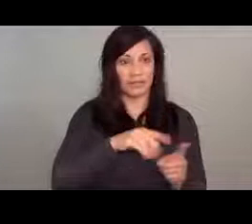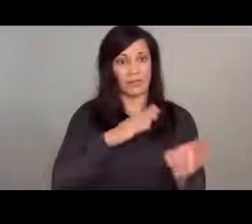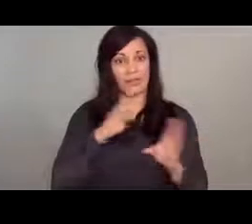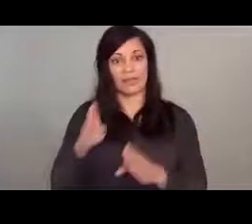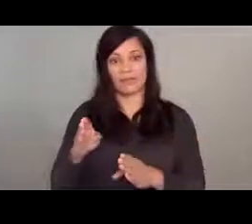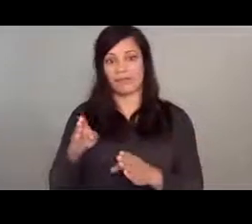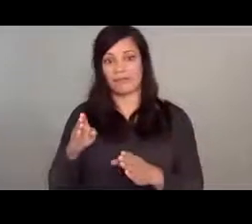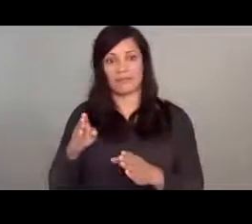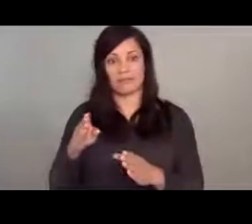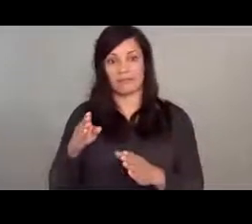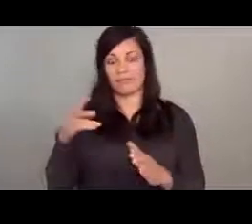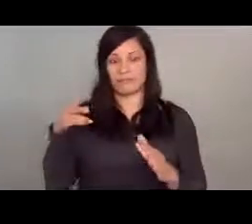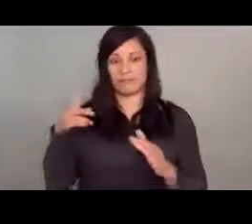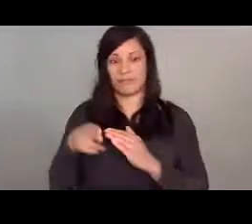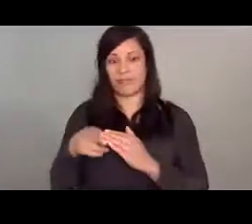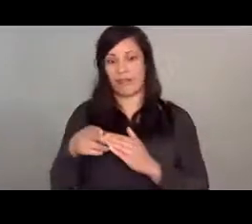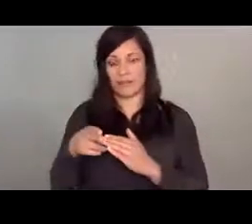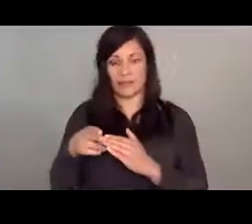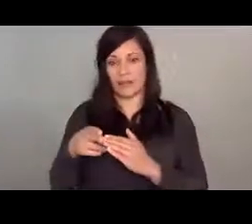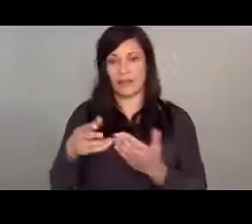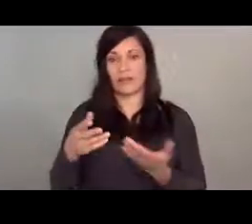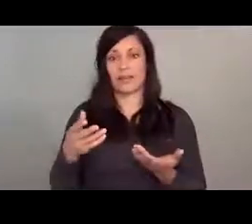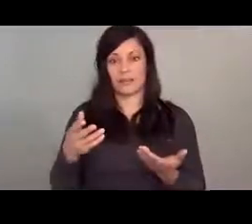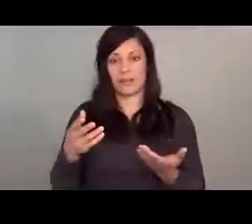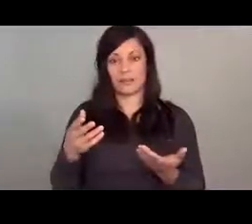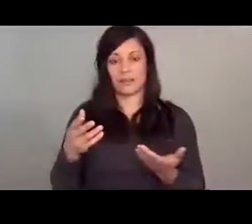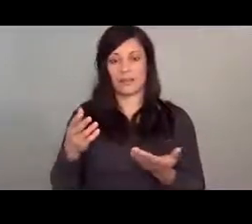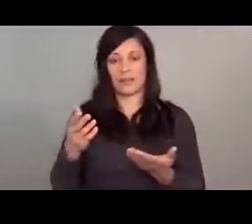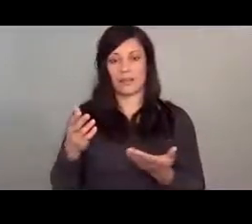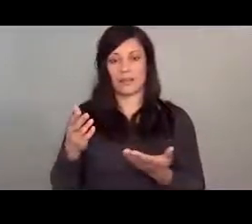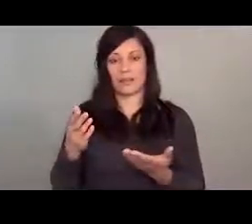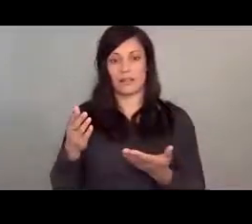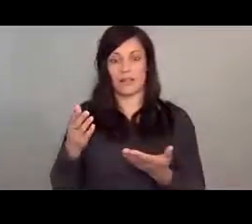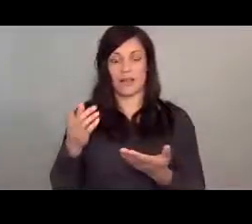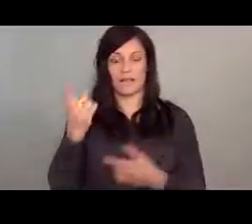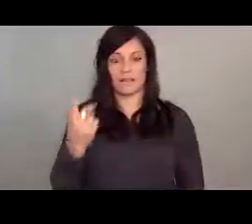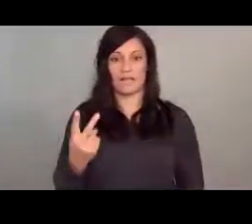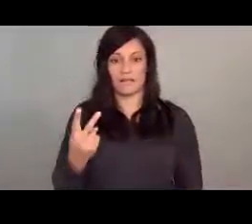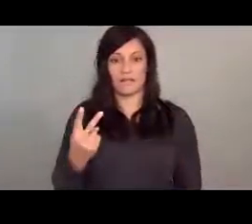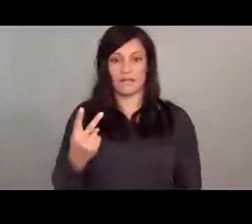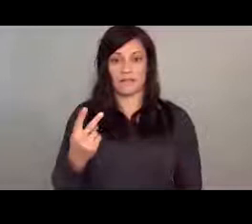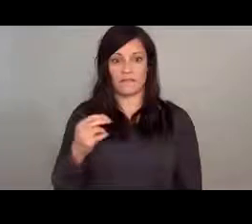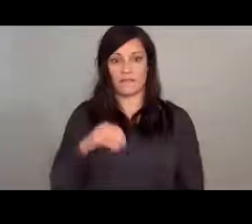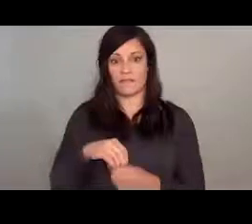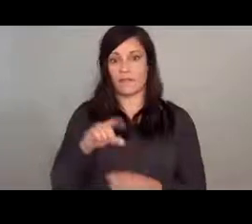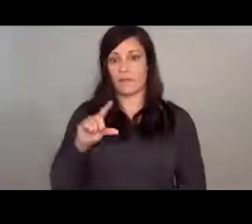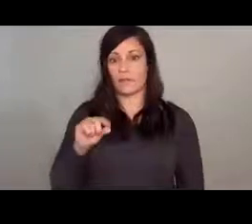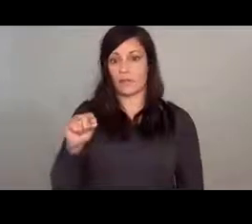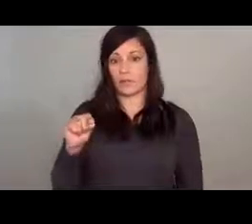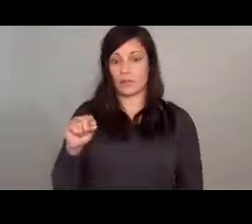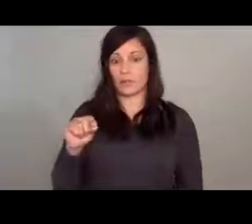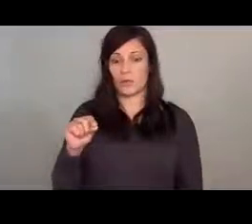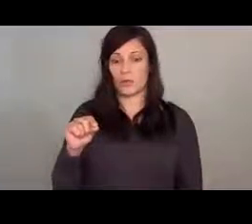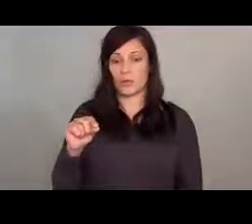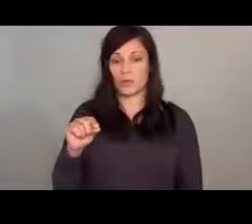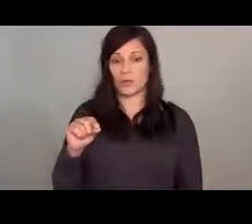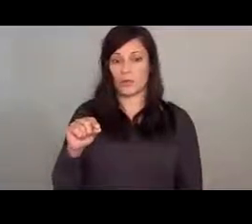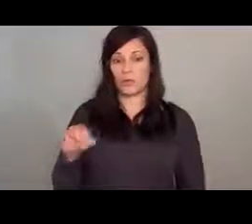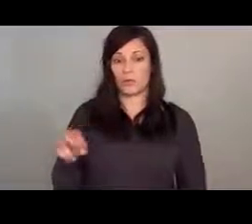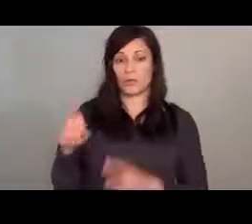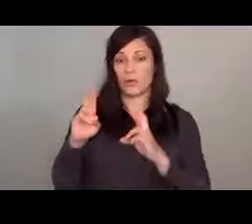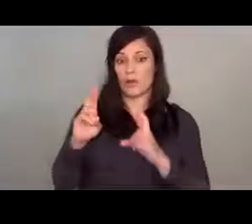had to cut that person's salary in half in 2020, but we're hoping